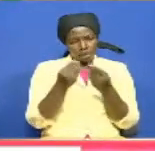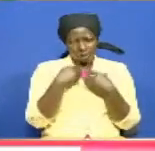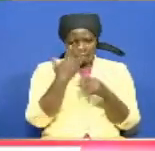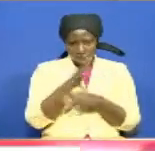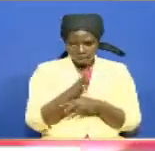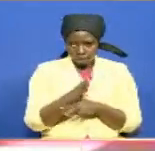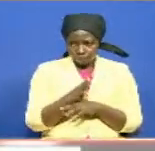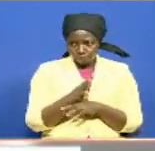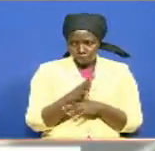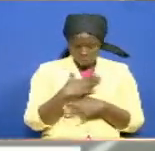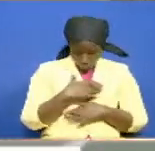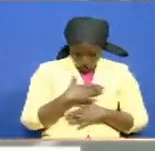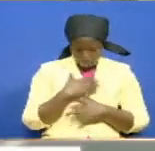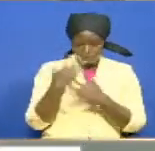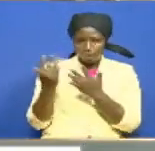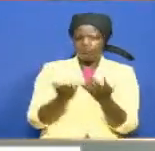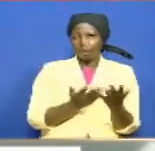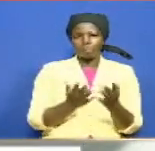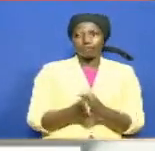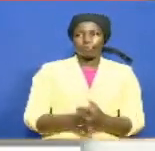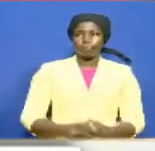Excellency, welcome.